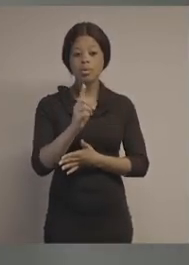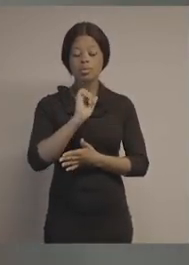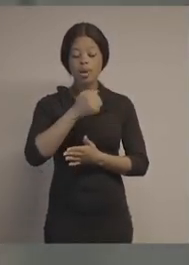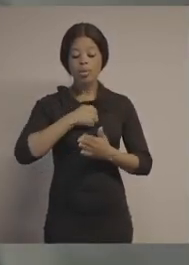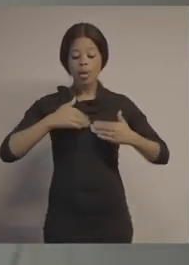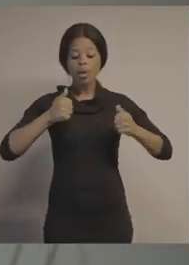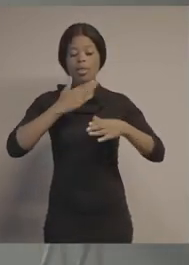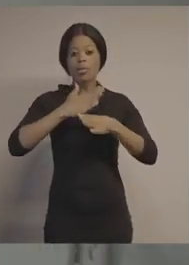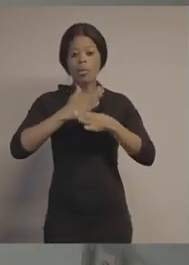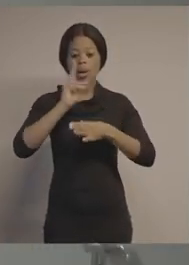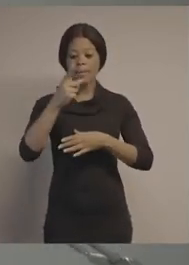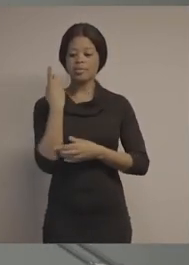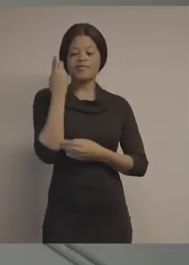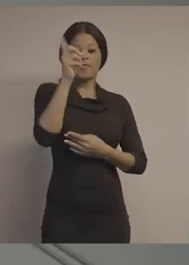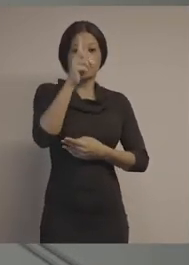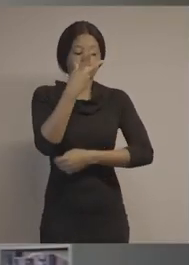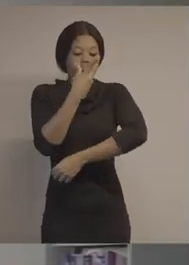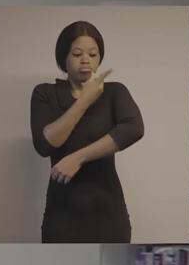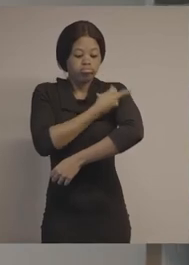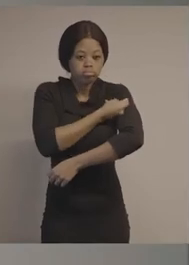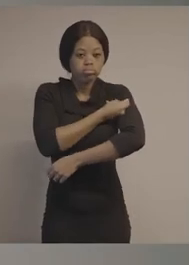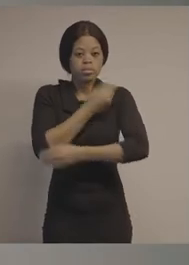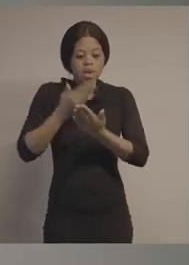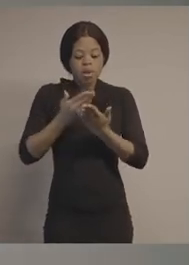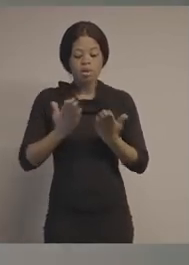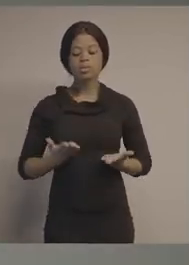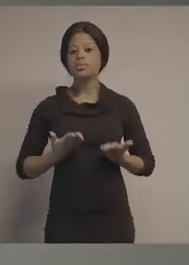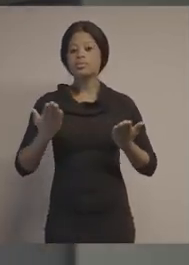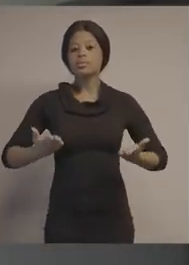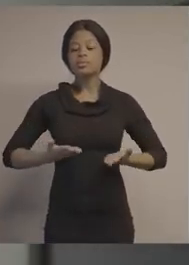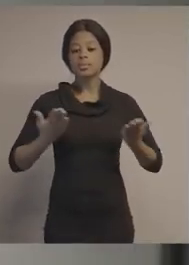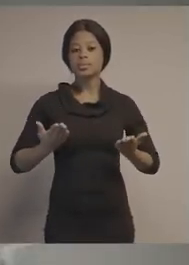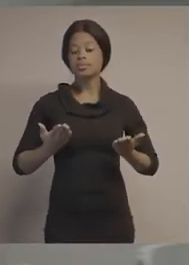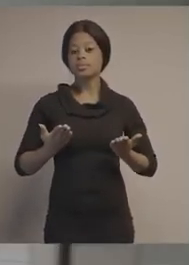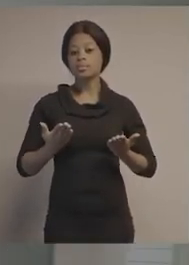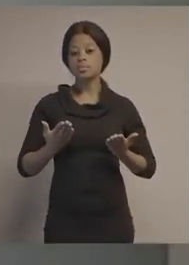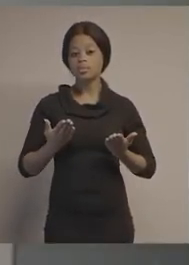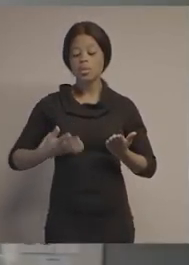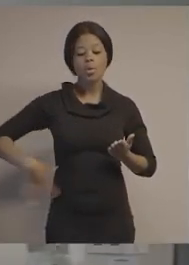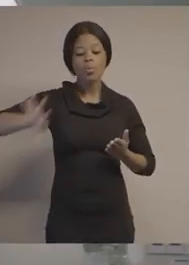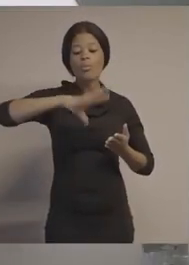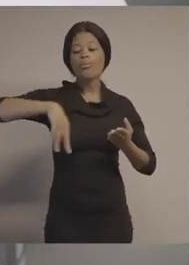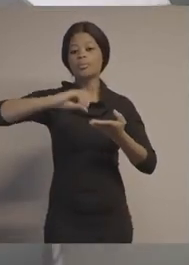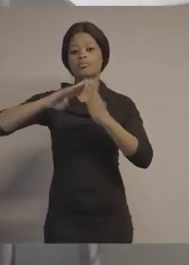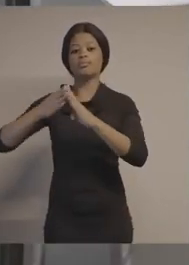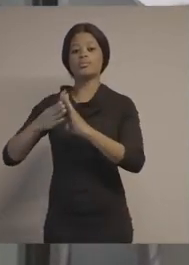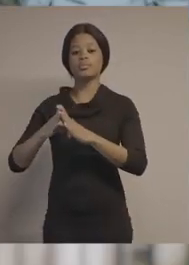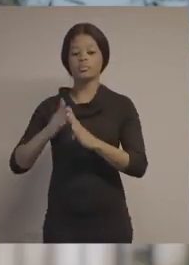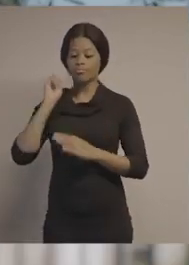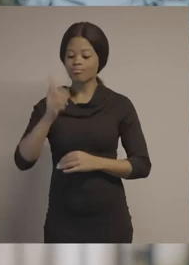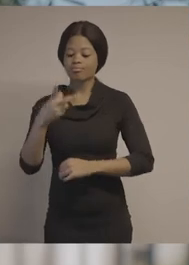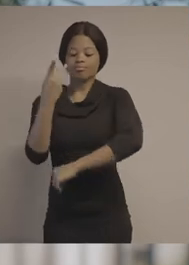our health workers who first got the vaccine be in a position to serve or deliver the service to the rest of the